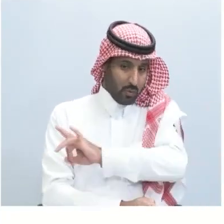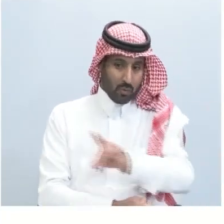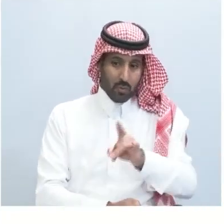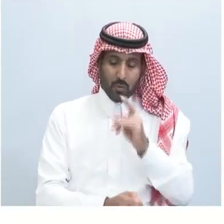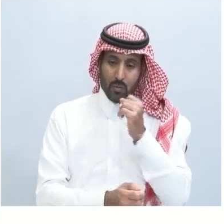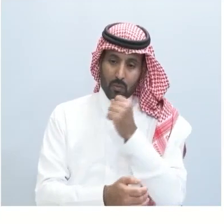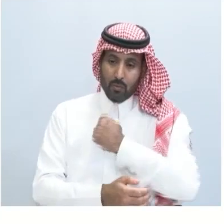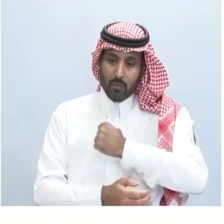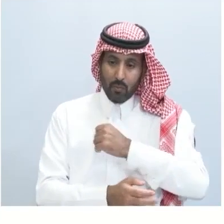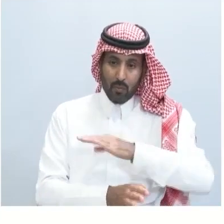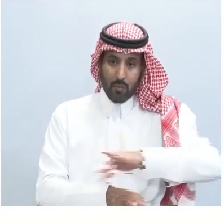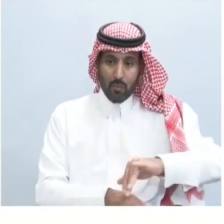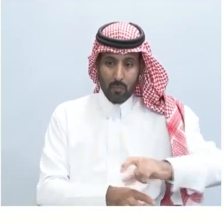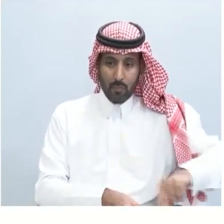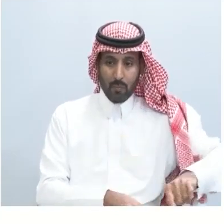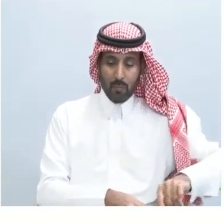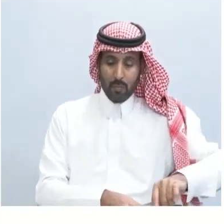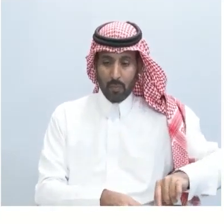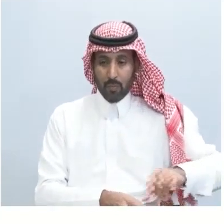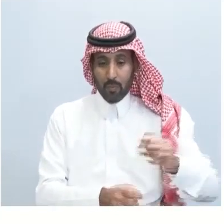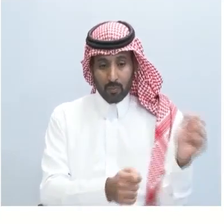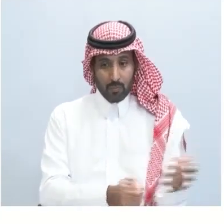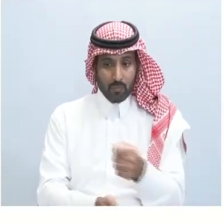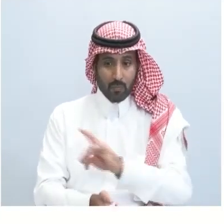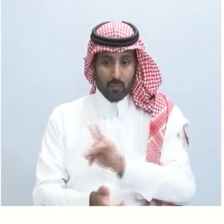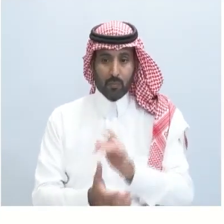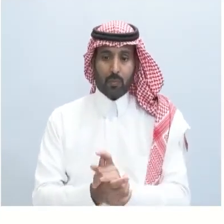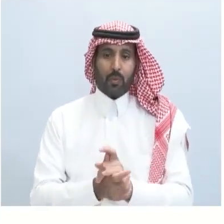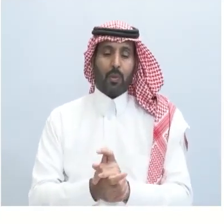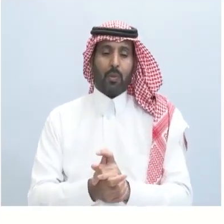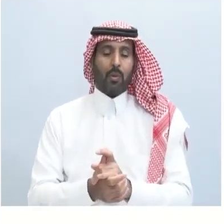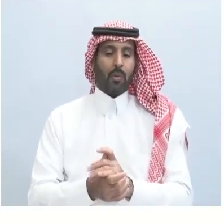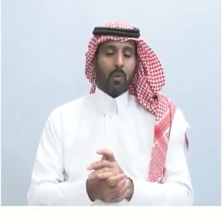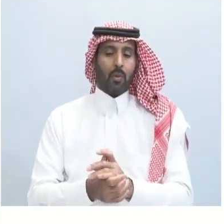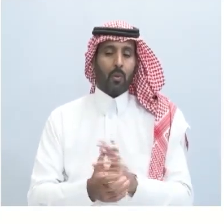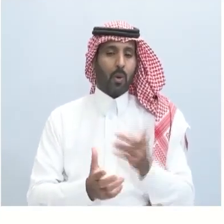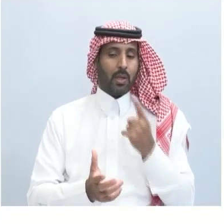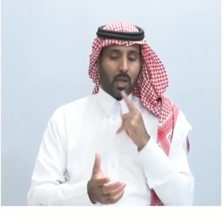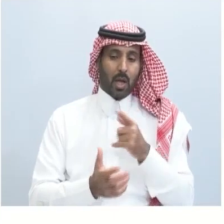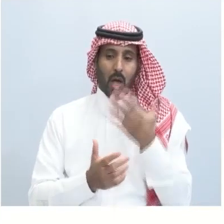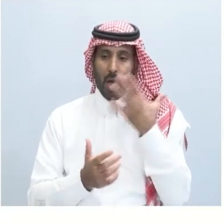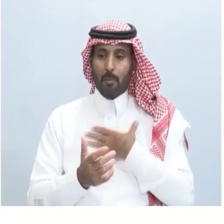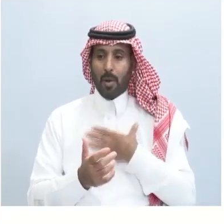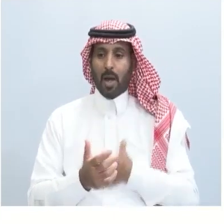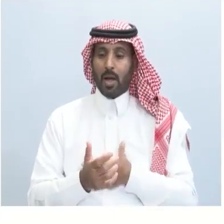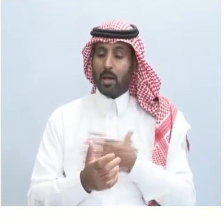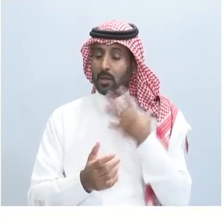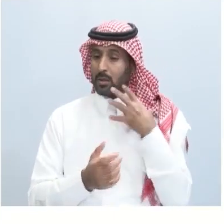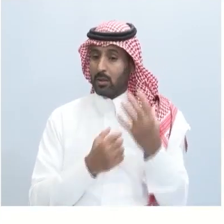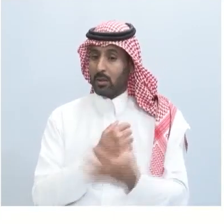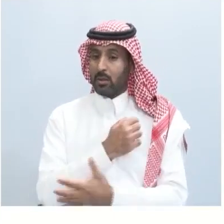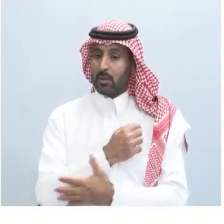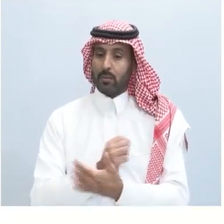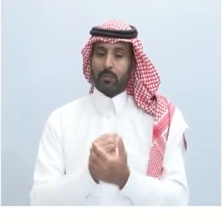part of your body, but not kick it. What are body checks? Why are they used? So